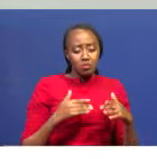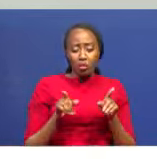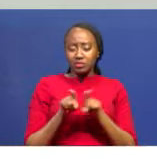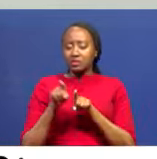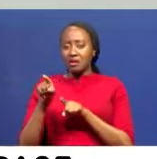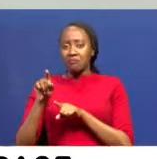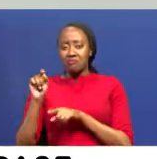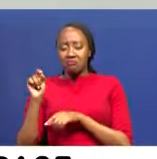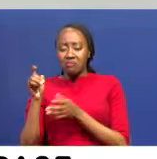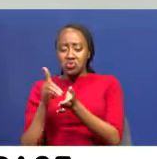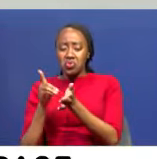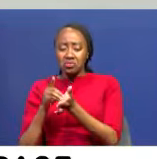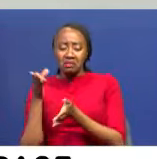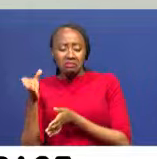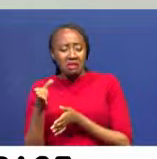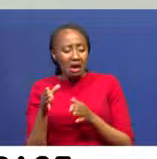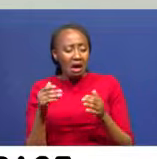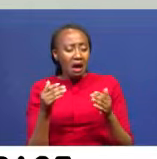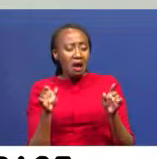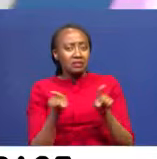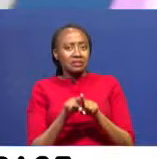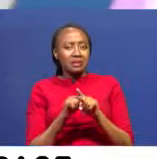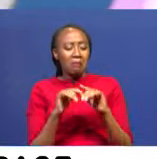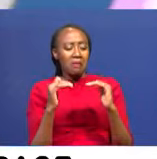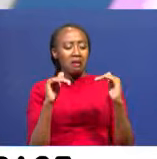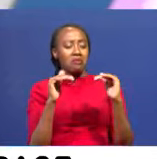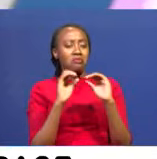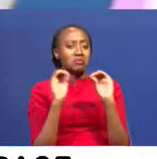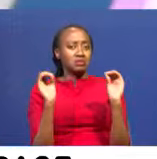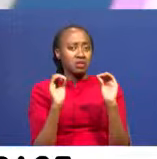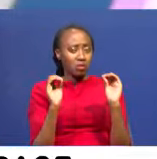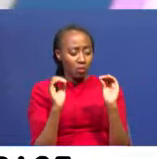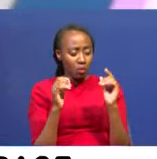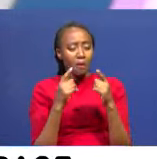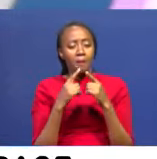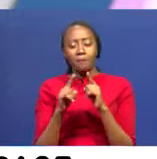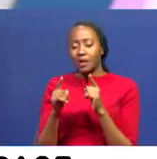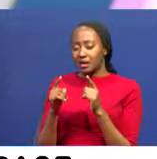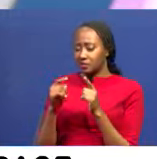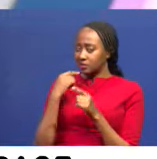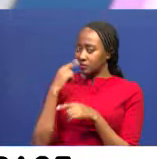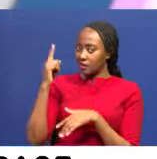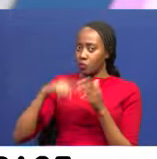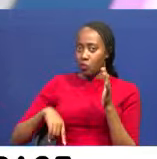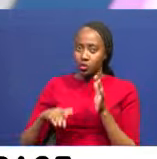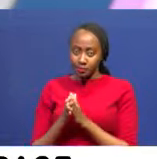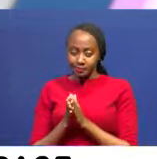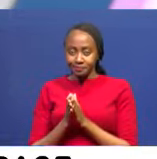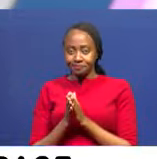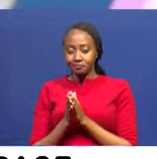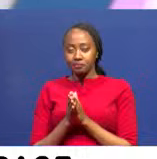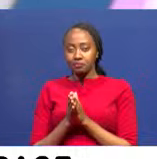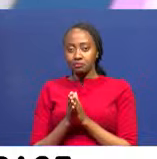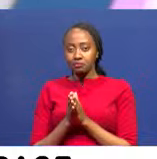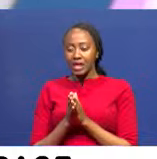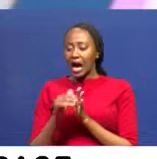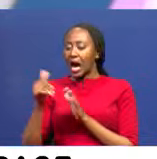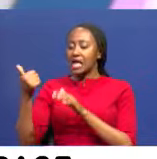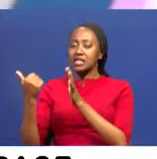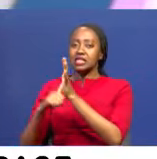our country, especially for our health system? Yes. So some of the implications are grave